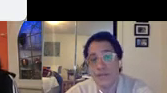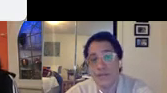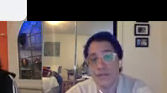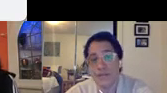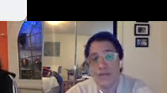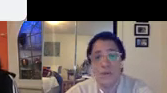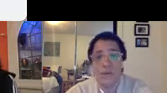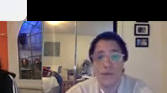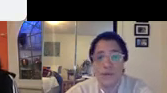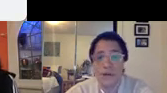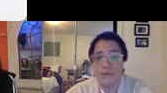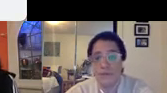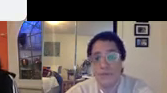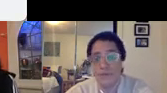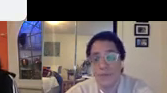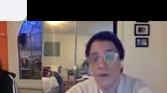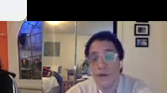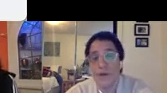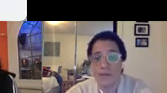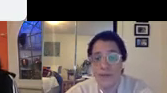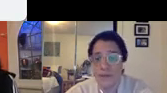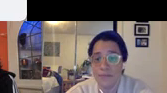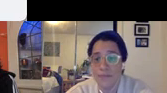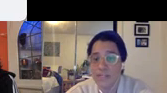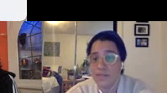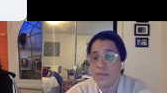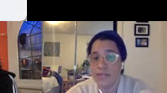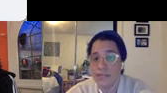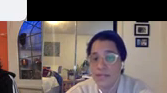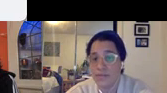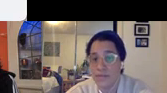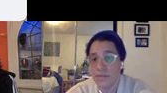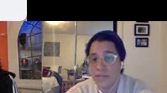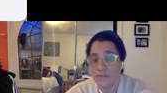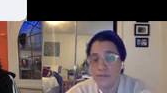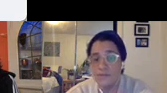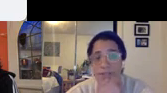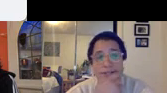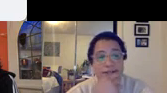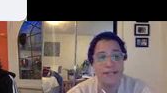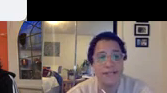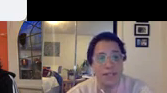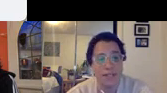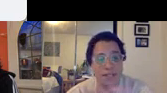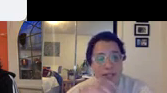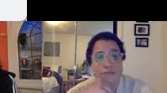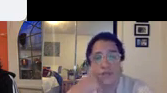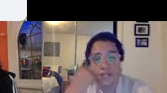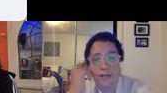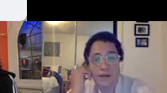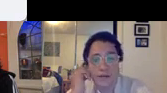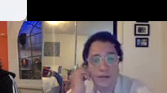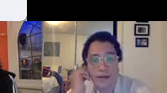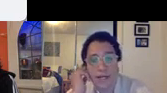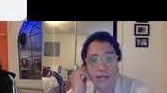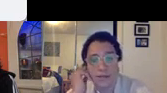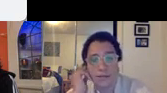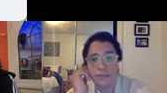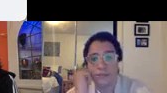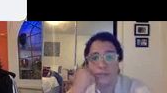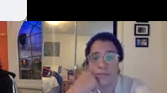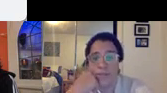three of these things in the order of the priority that has been placed on them based off of the votes here.